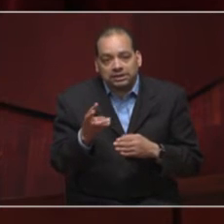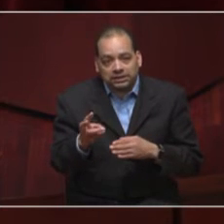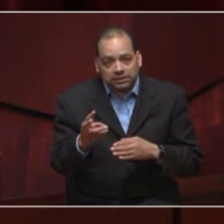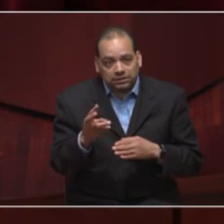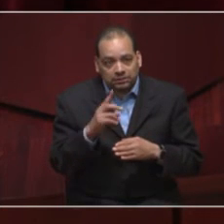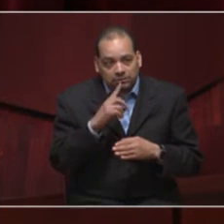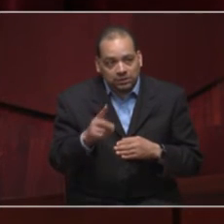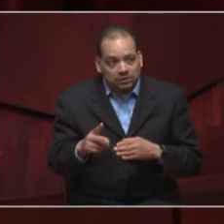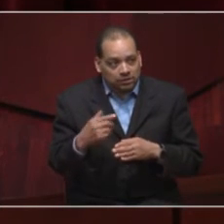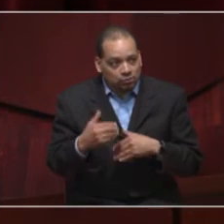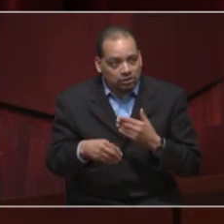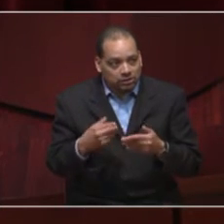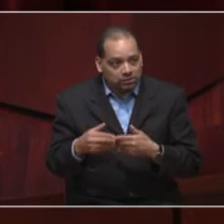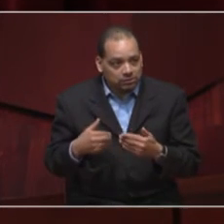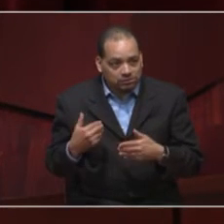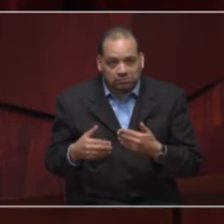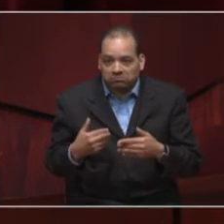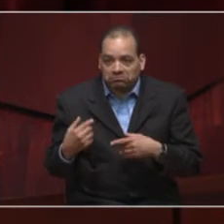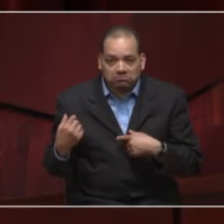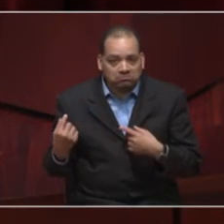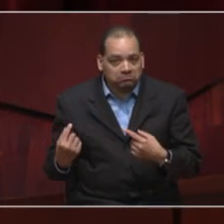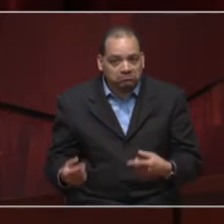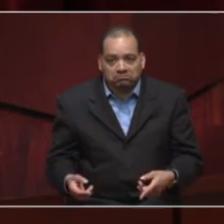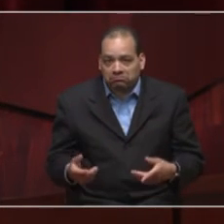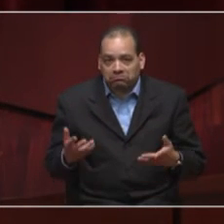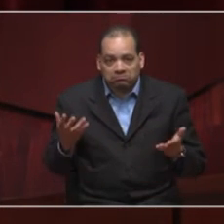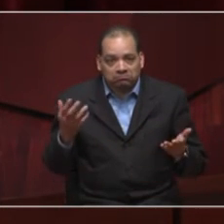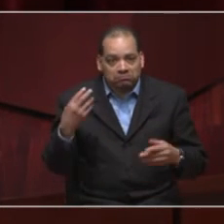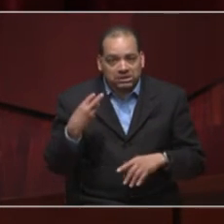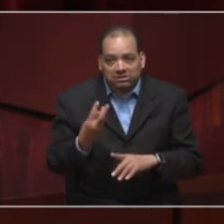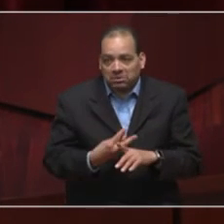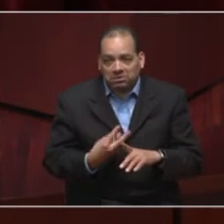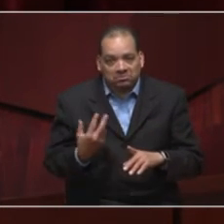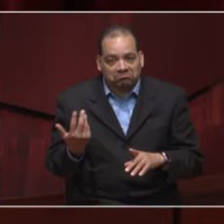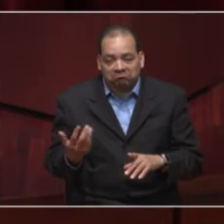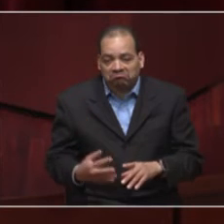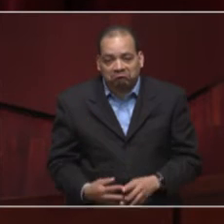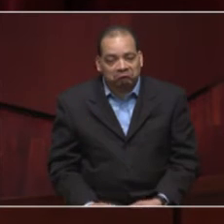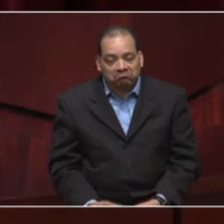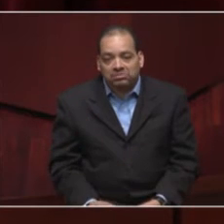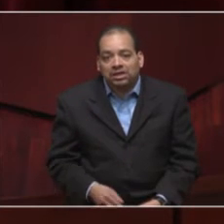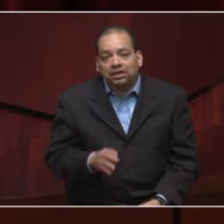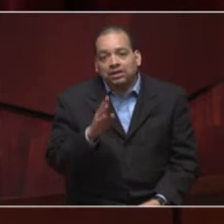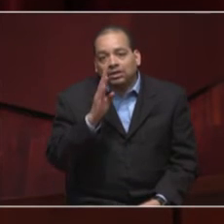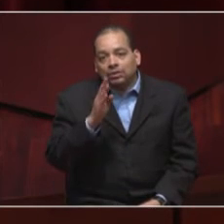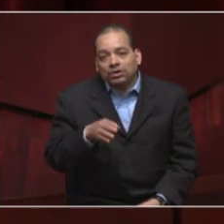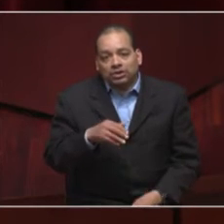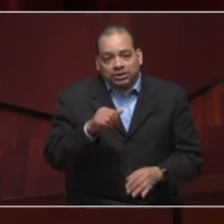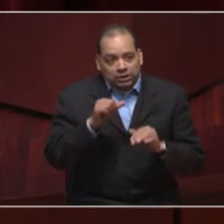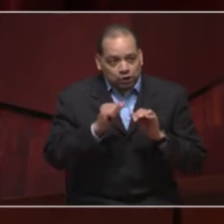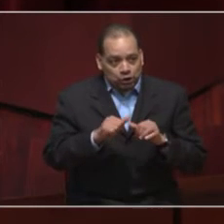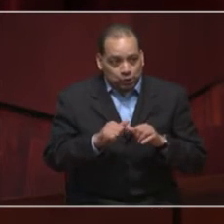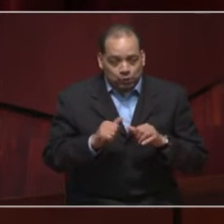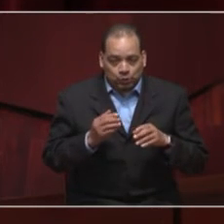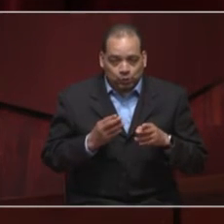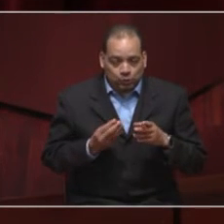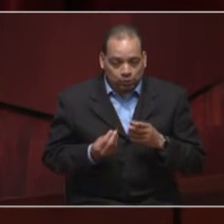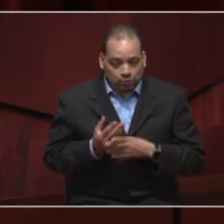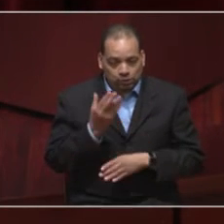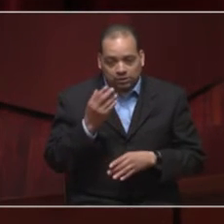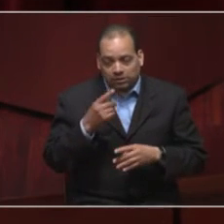underway for at least 6 months. It will continue through the spring and the